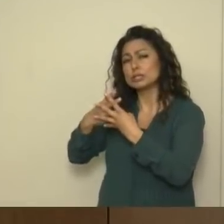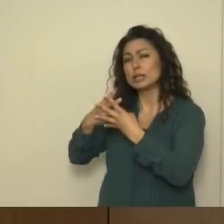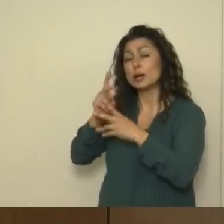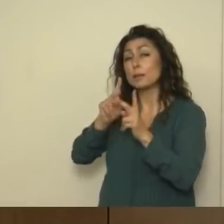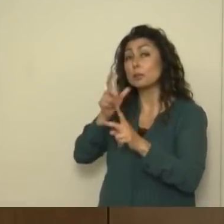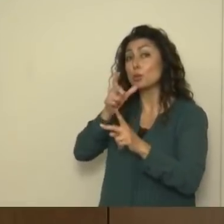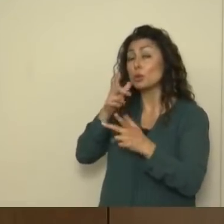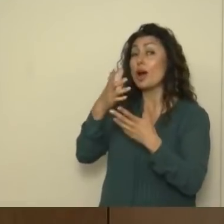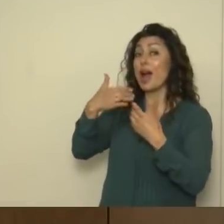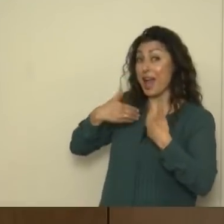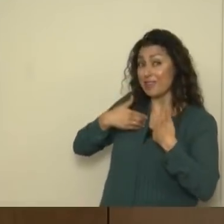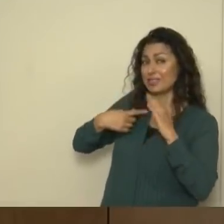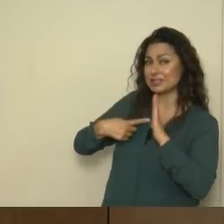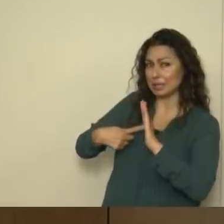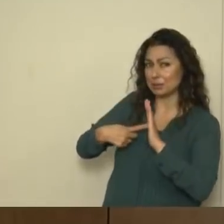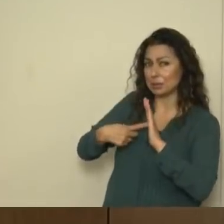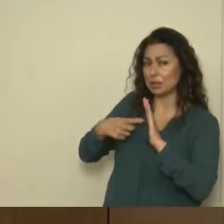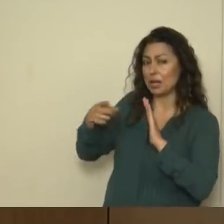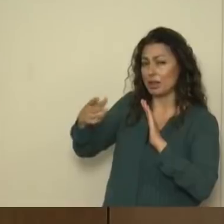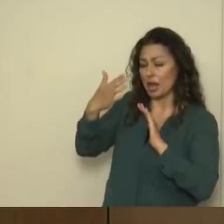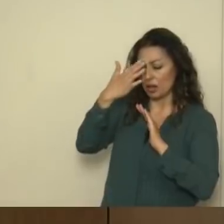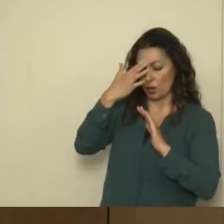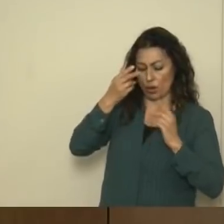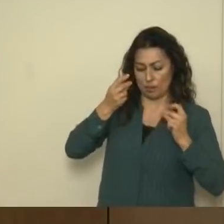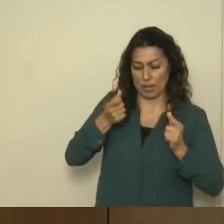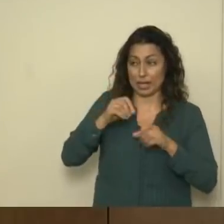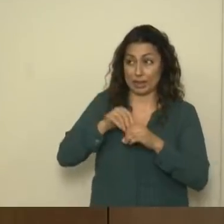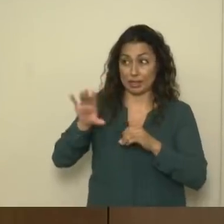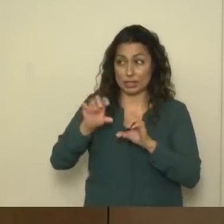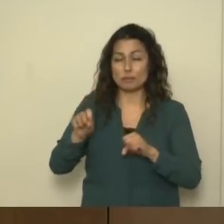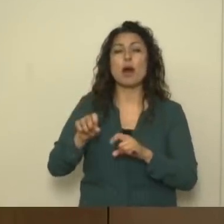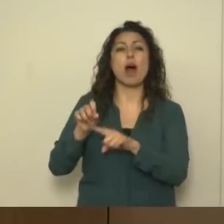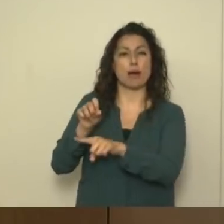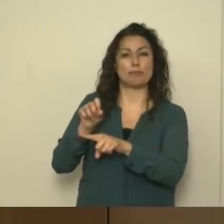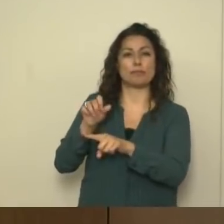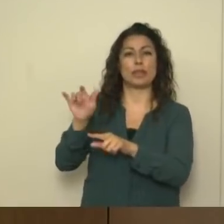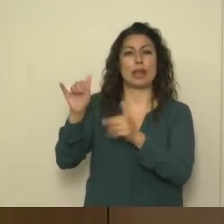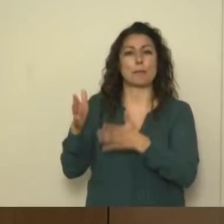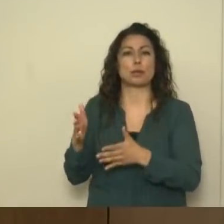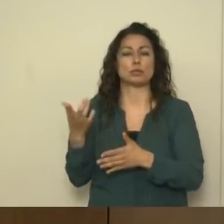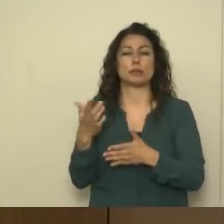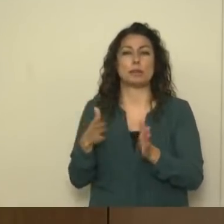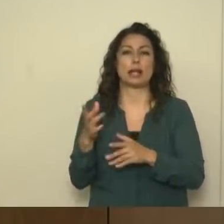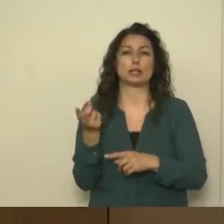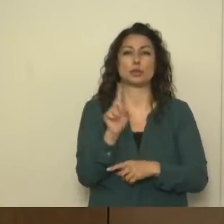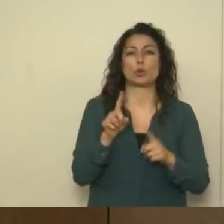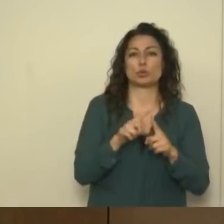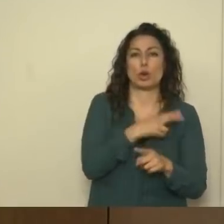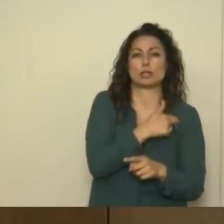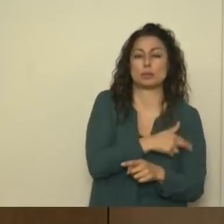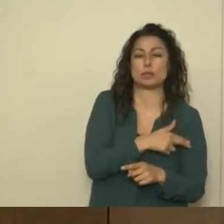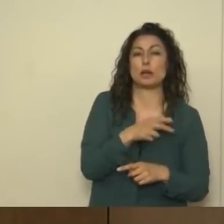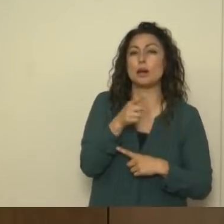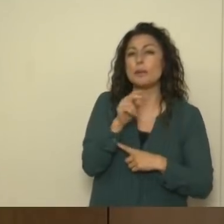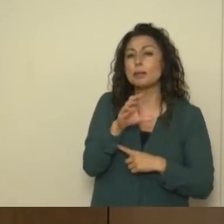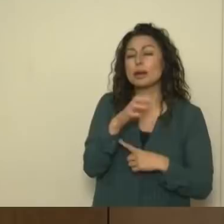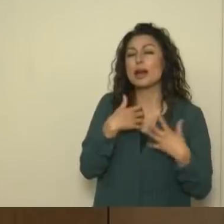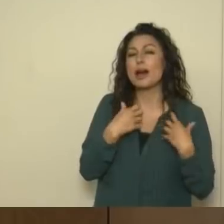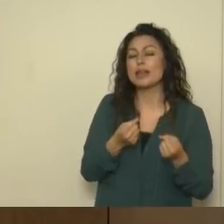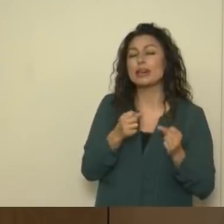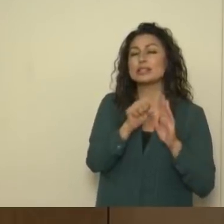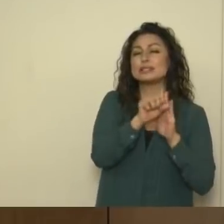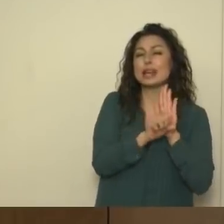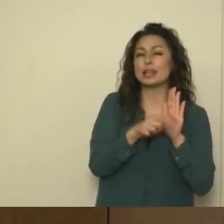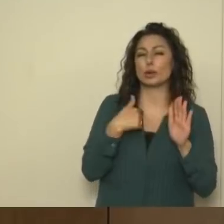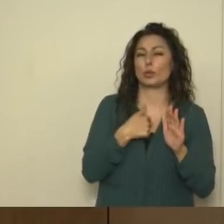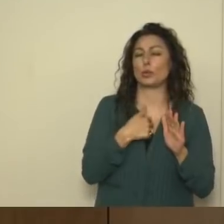they would know immediately in their own systems that people were coming to the hospital. Public health, the state, we would